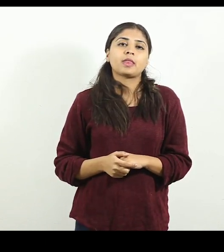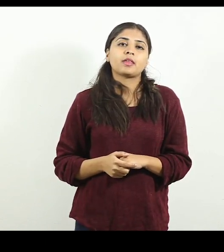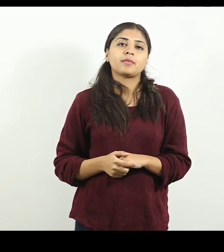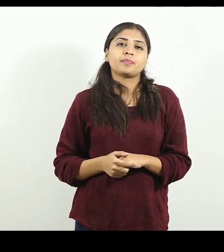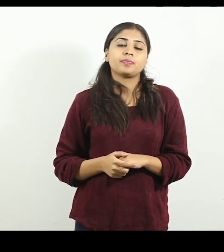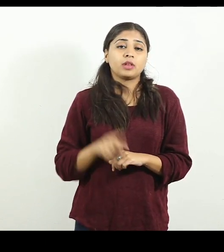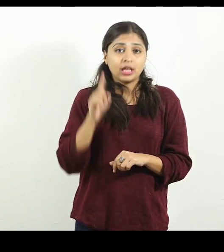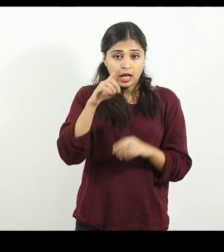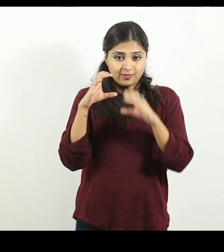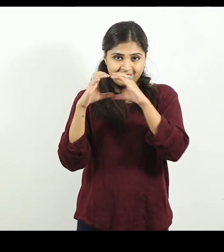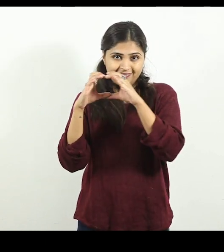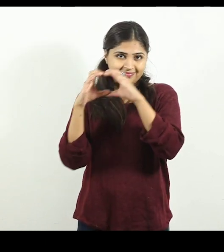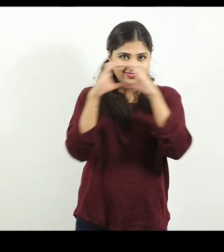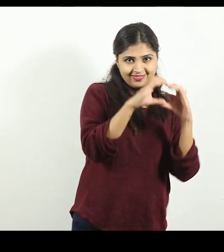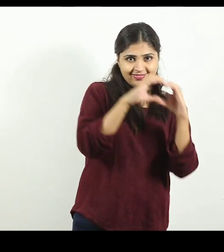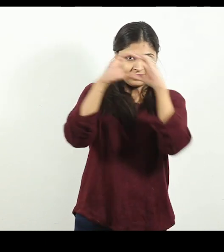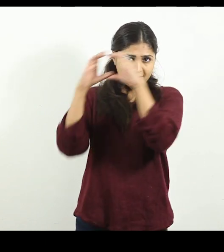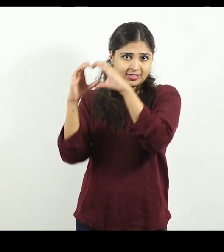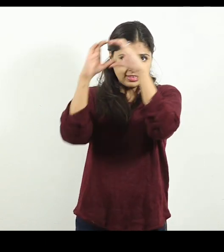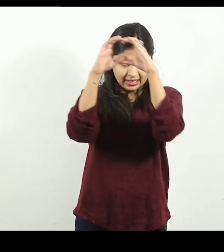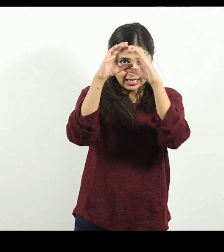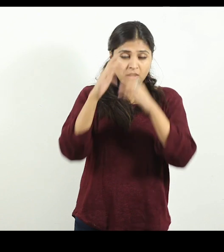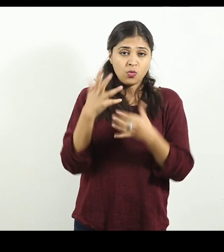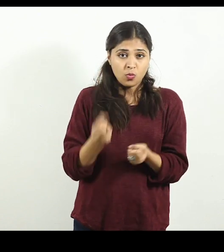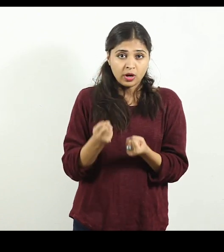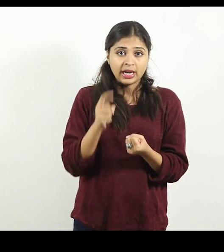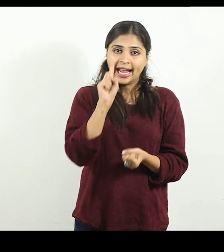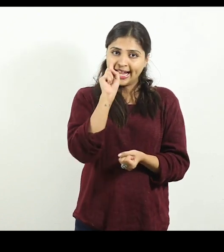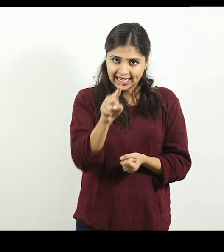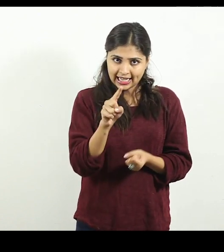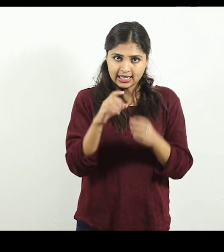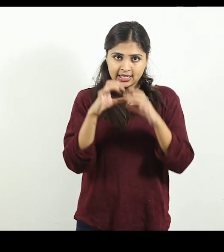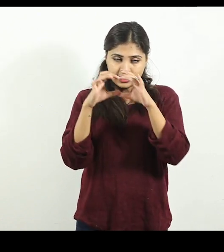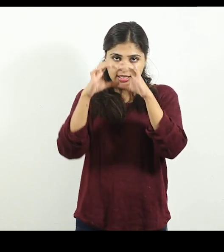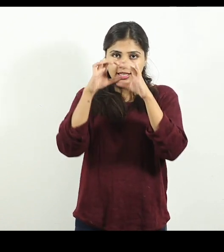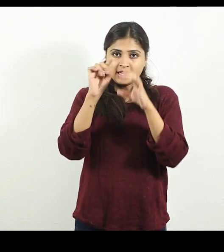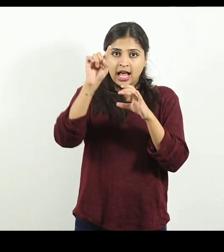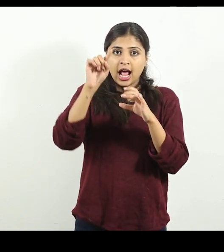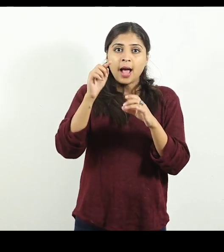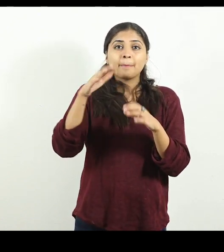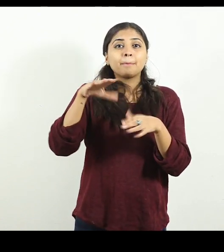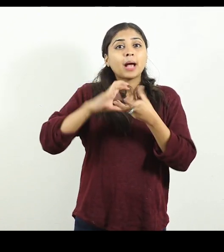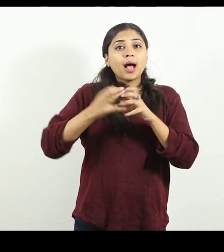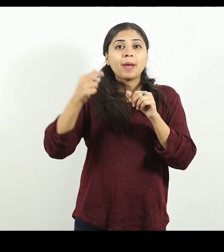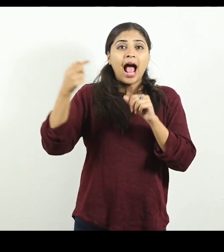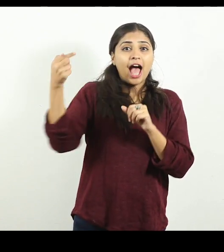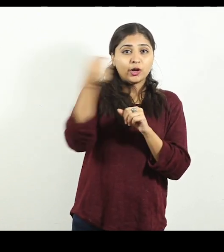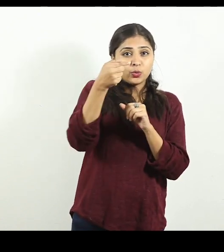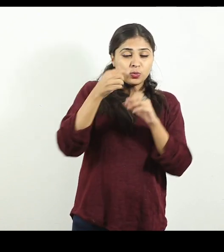an arrow, drag the text box to a new location.